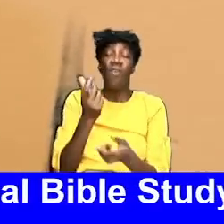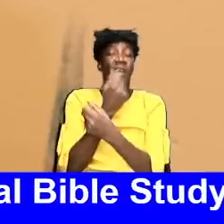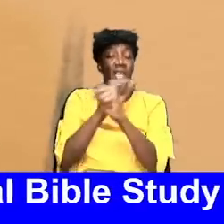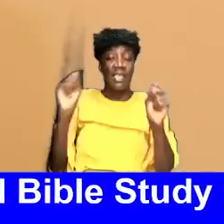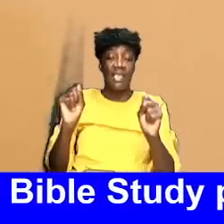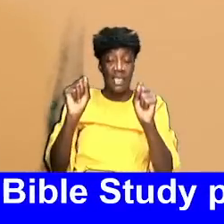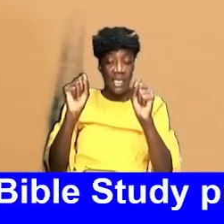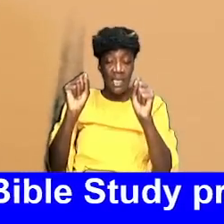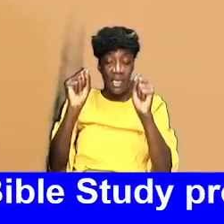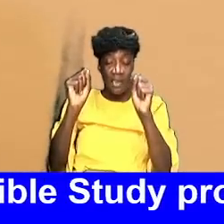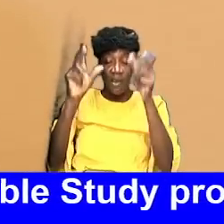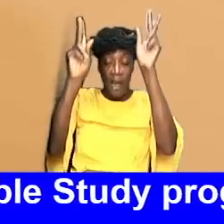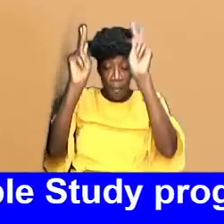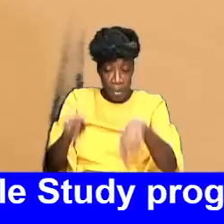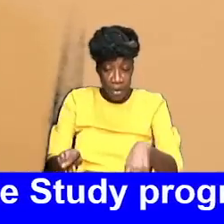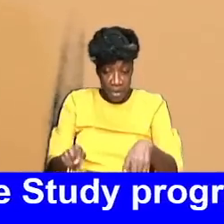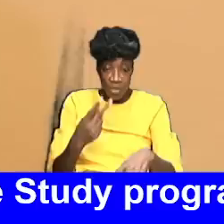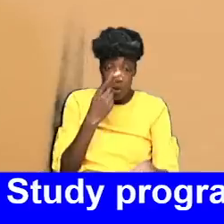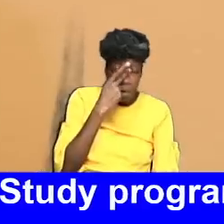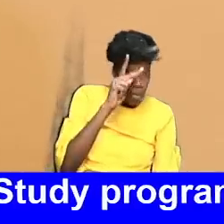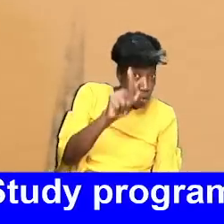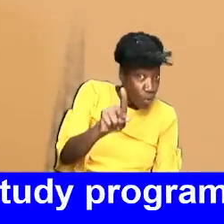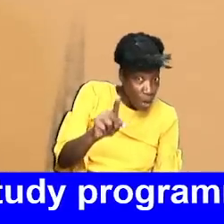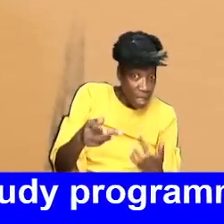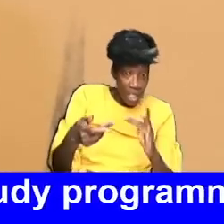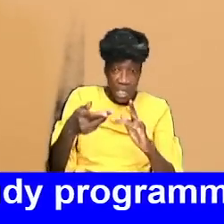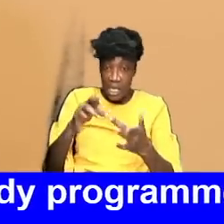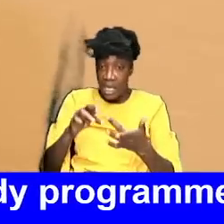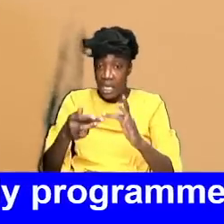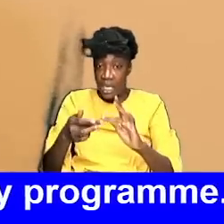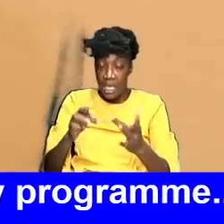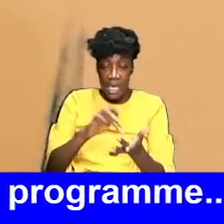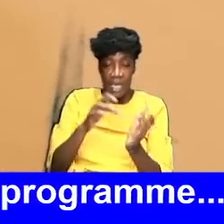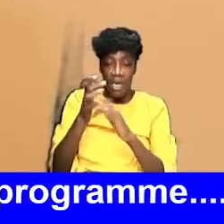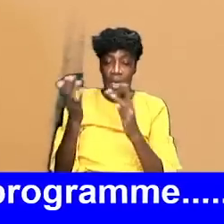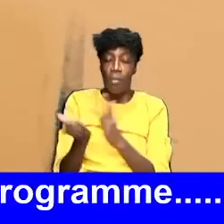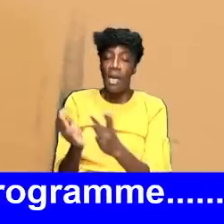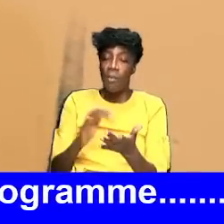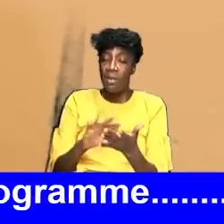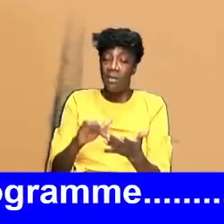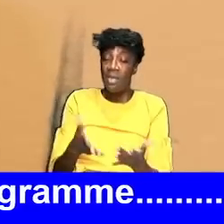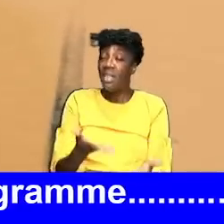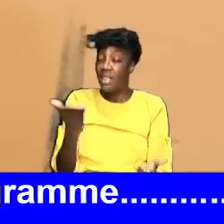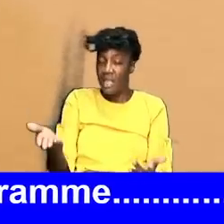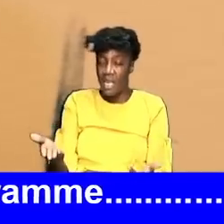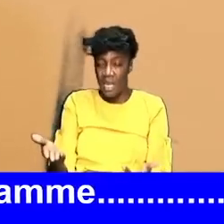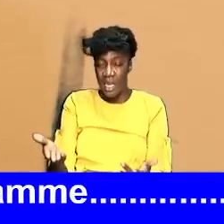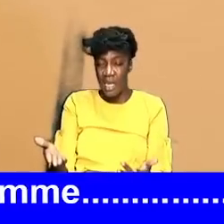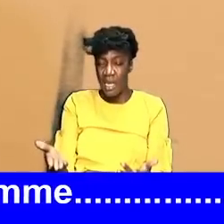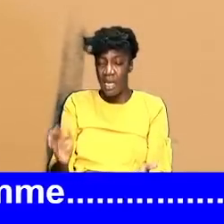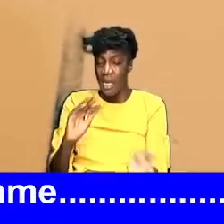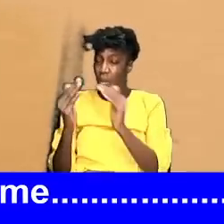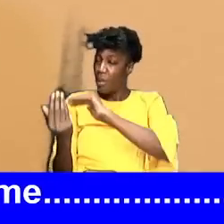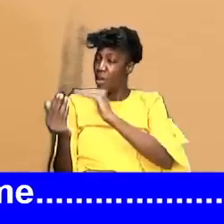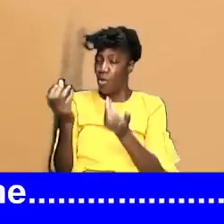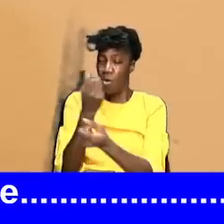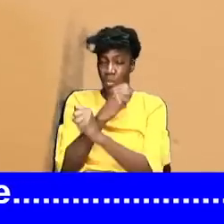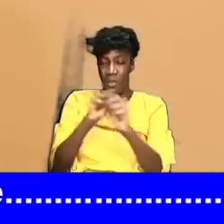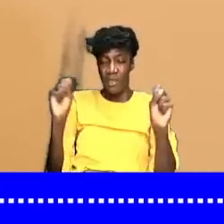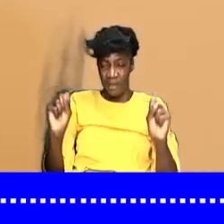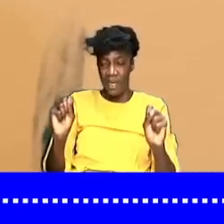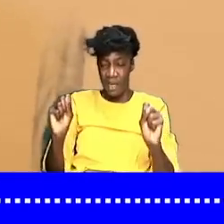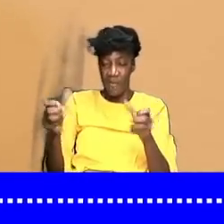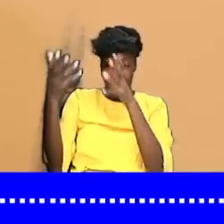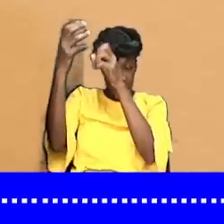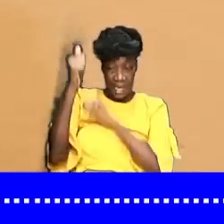watch this Bible study also, that they too, Lord Jesus, will be able to equip themselves by becoming saved. They say,